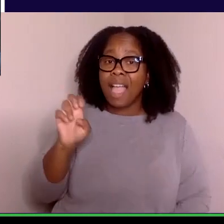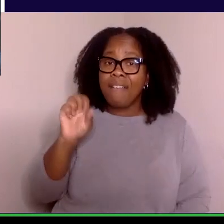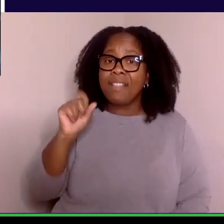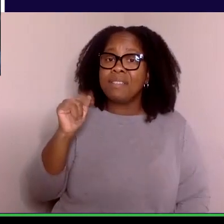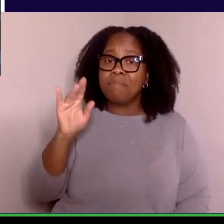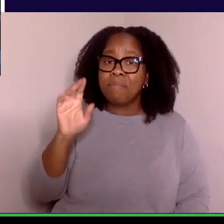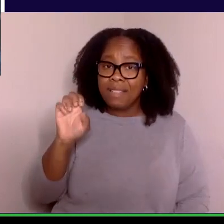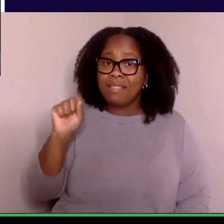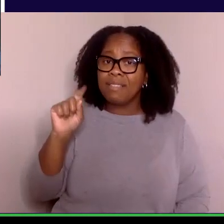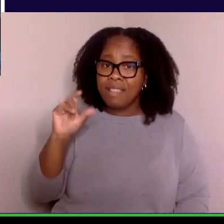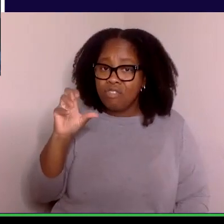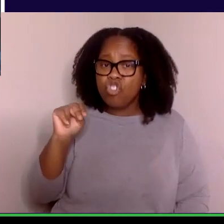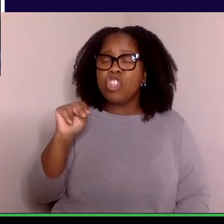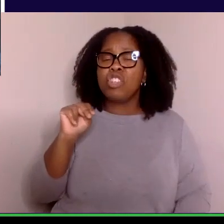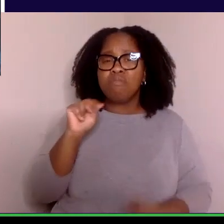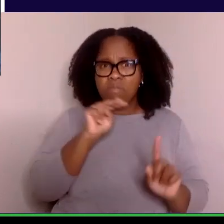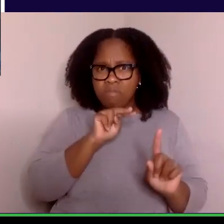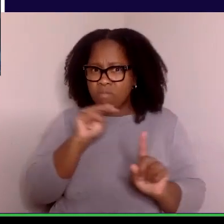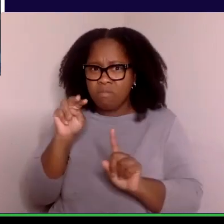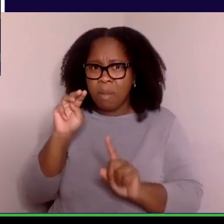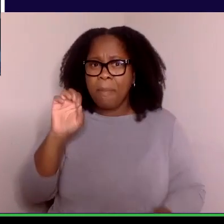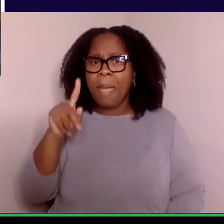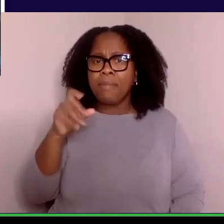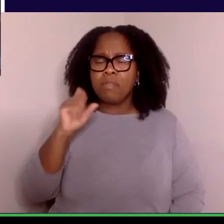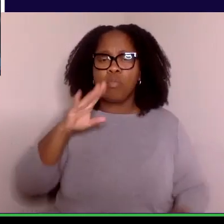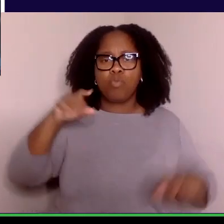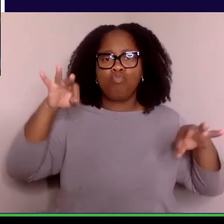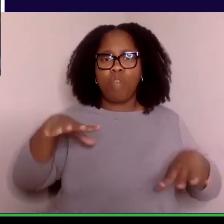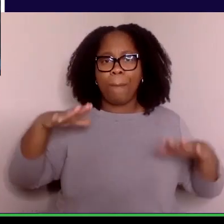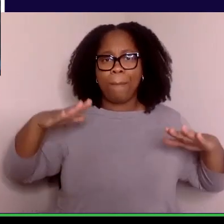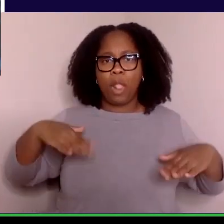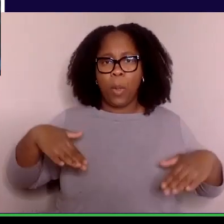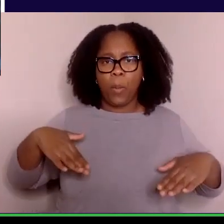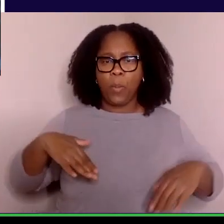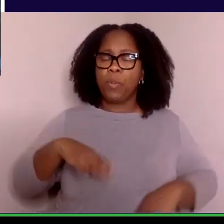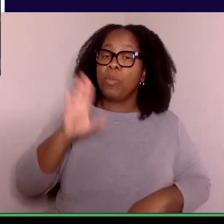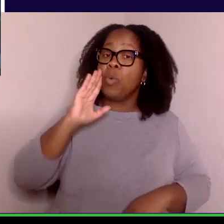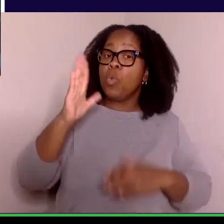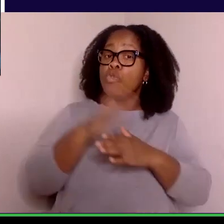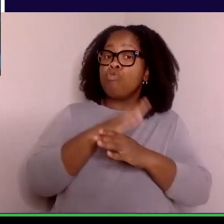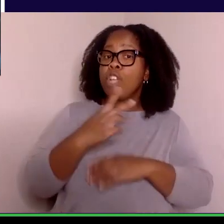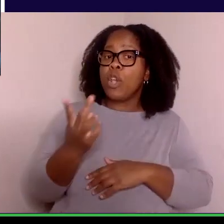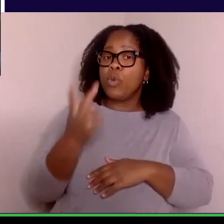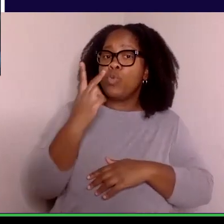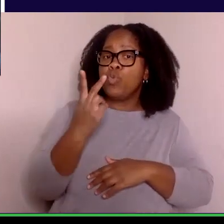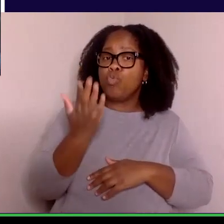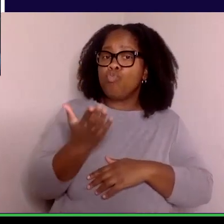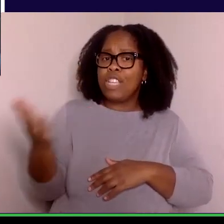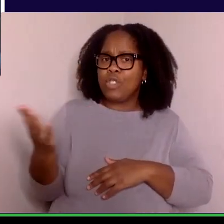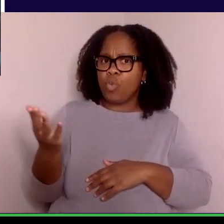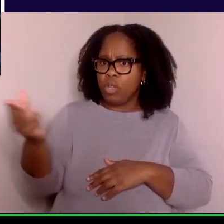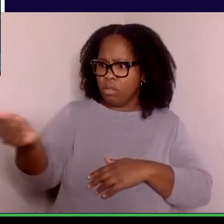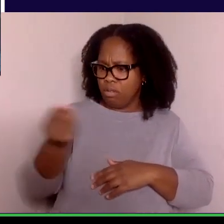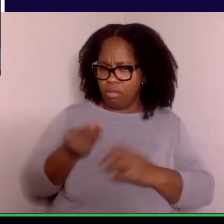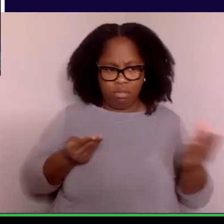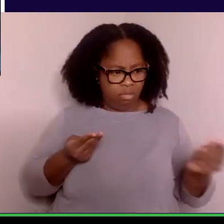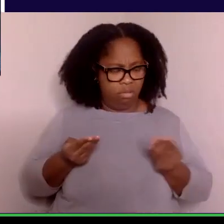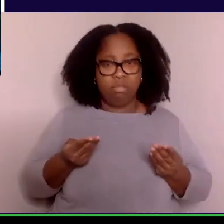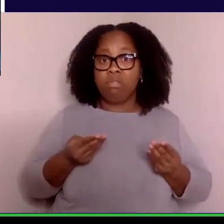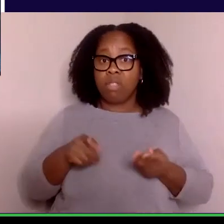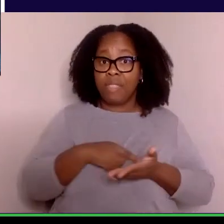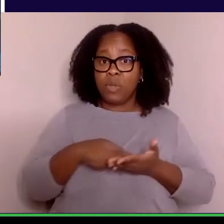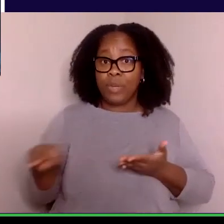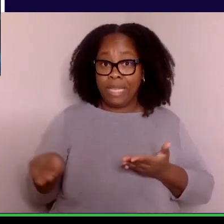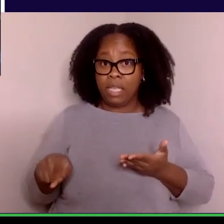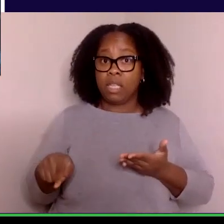below. And I'm going to share 2 resources that crossed my virtual desk this week. One of them